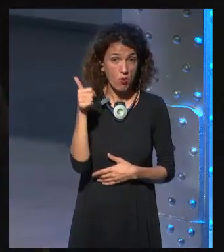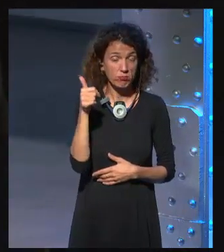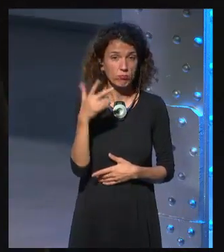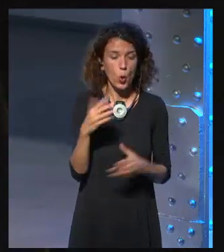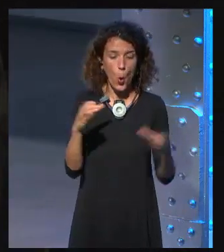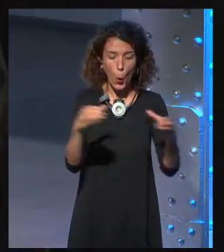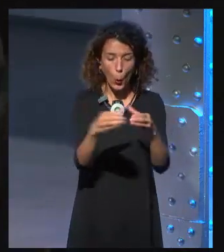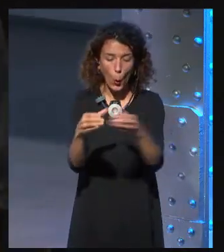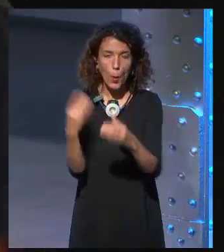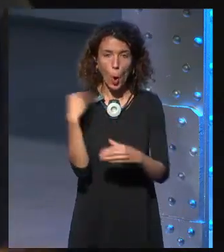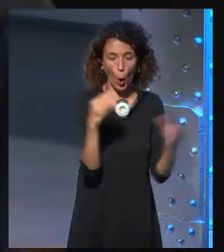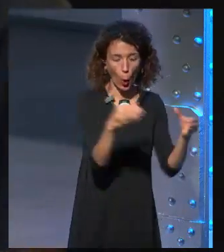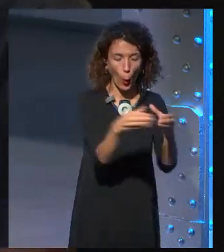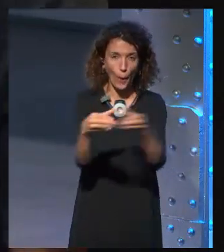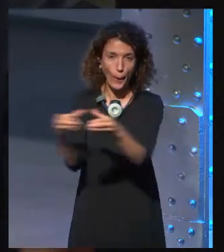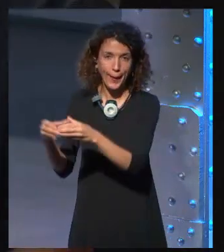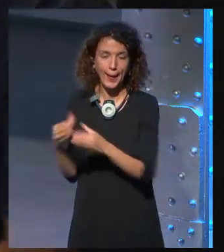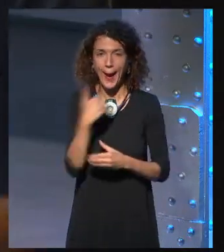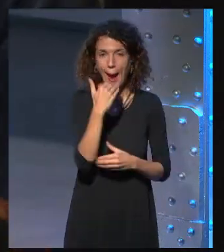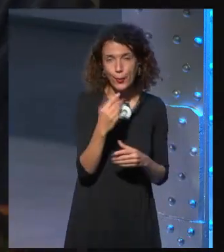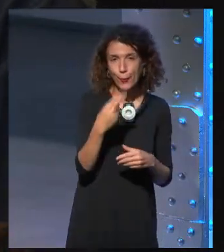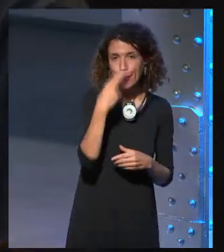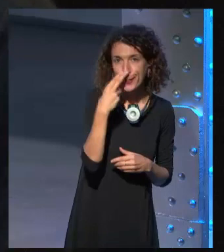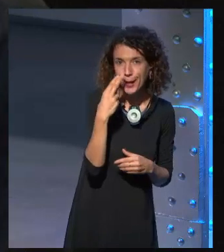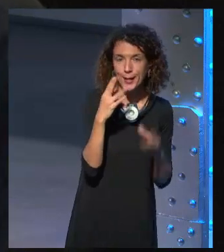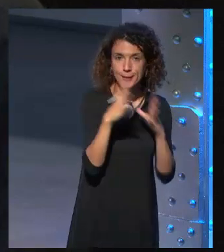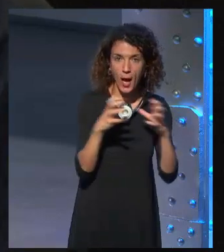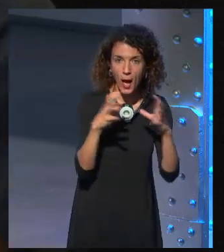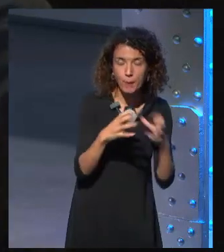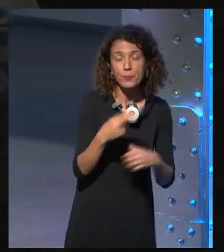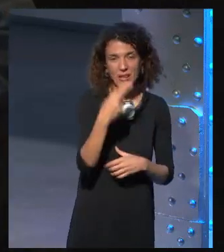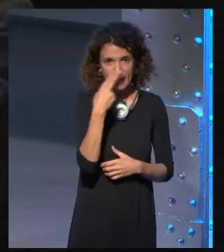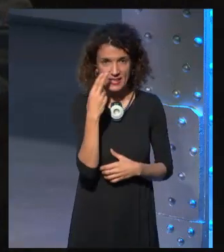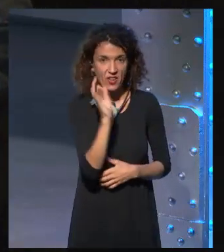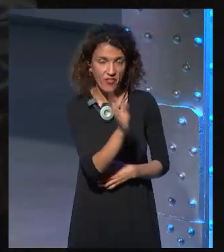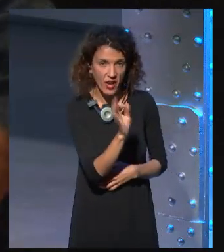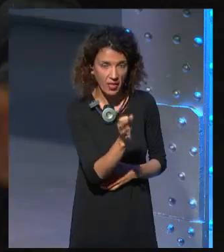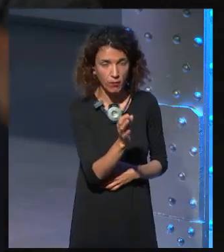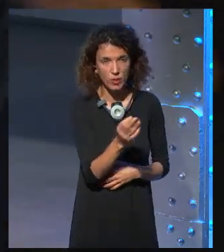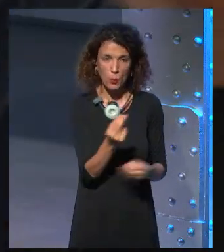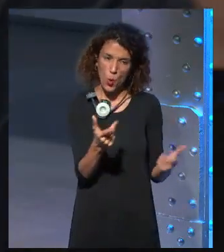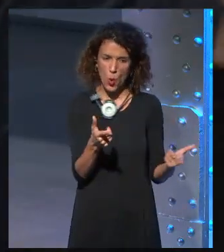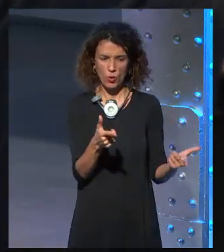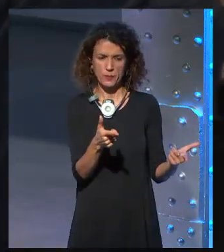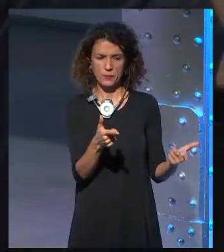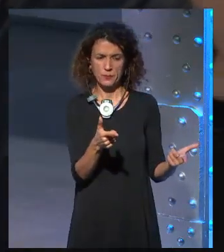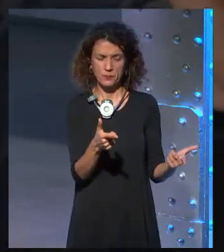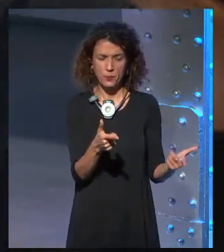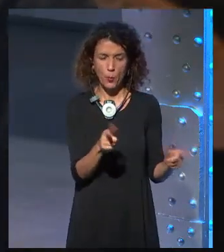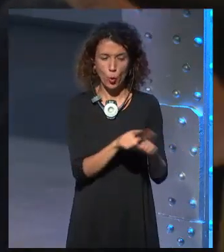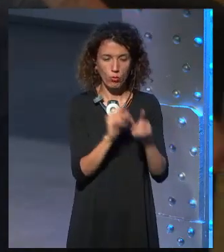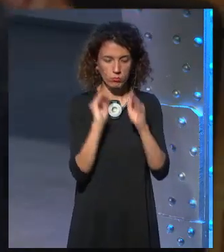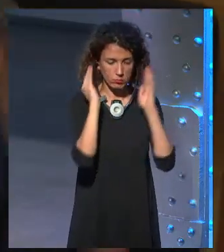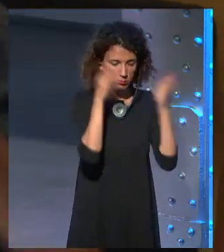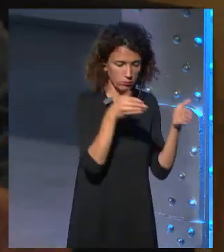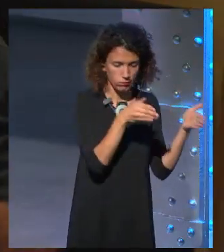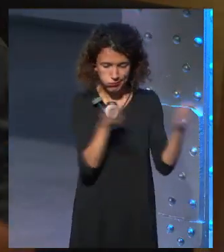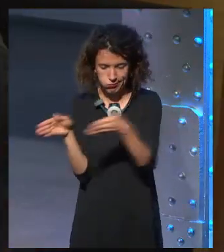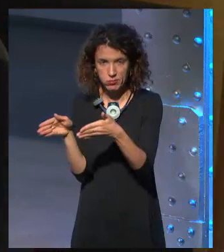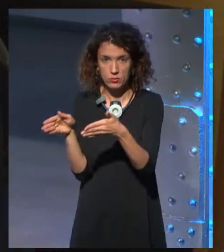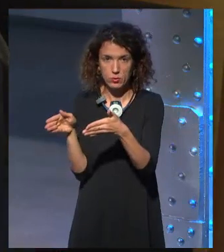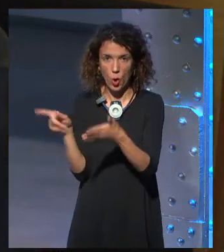that we saw with small groups of young people concentrated in a classroom, they are very interesting, but we might